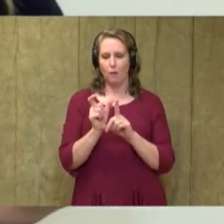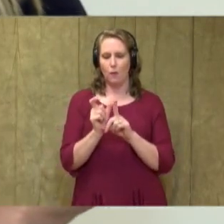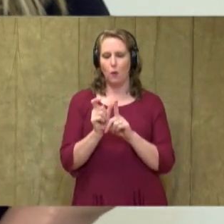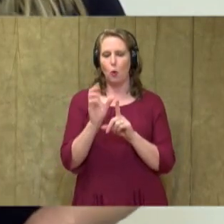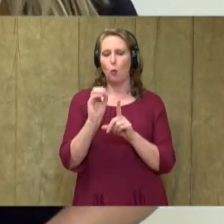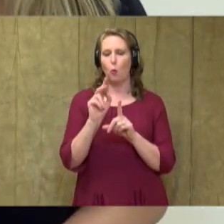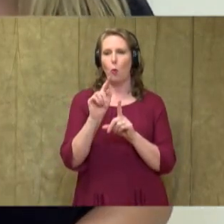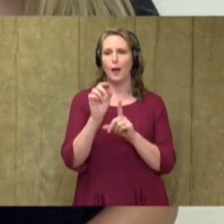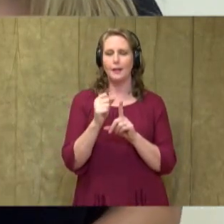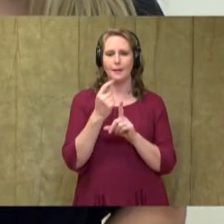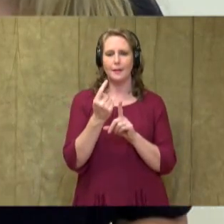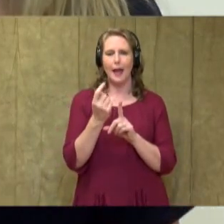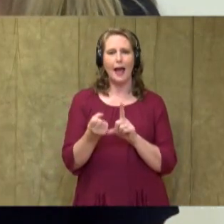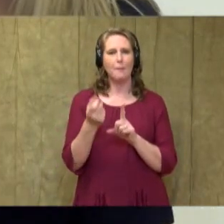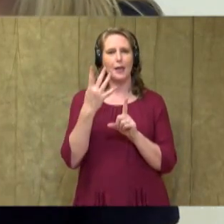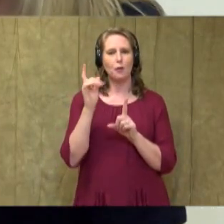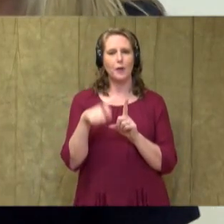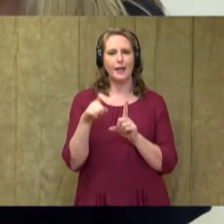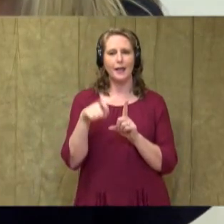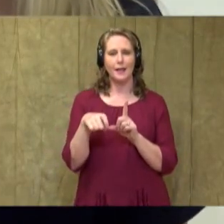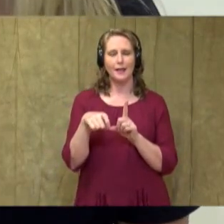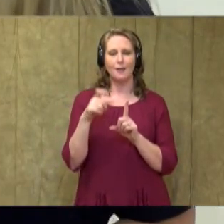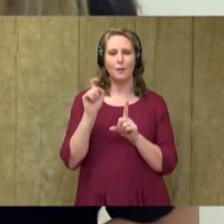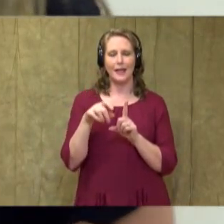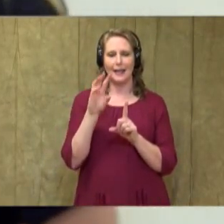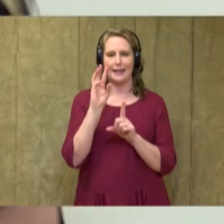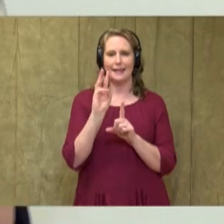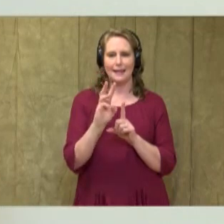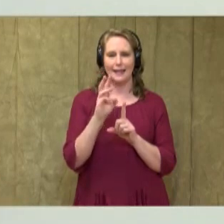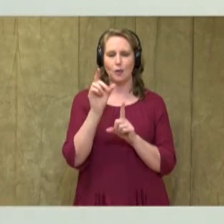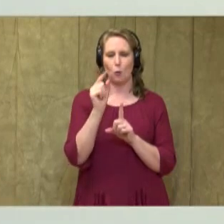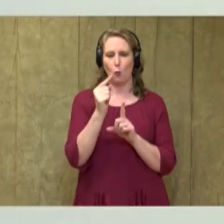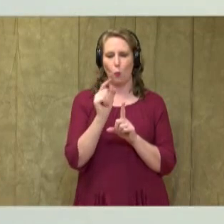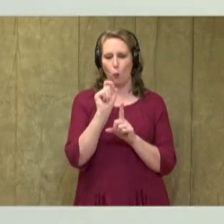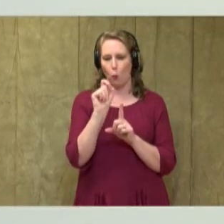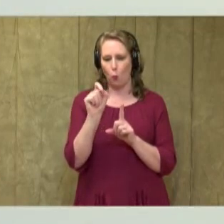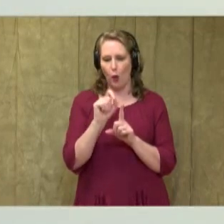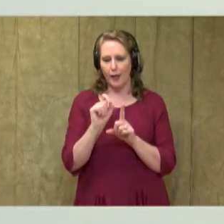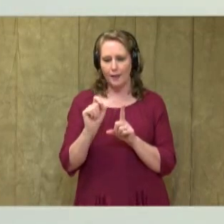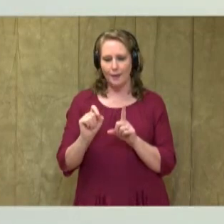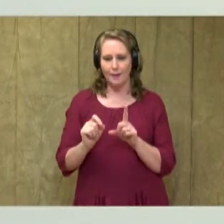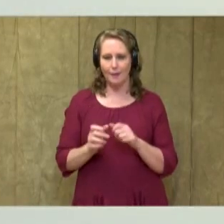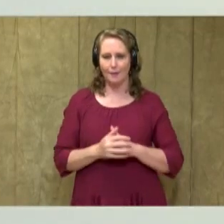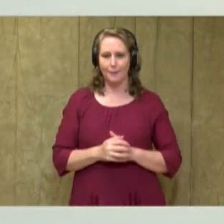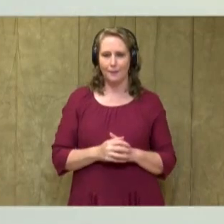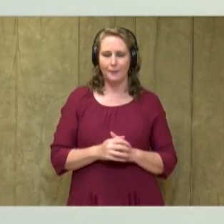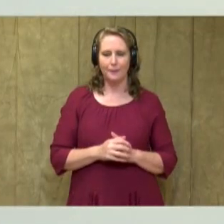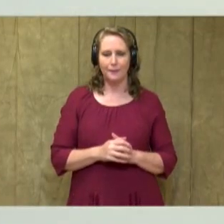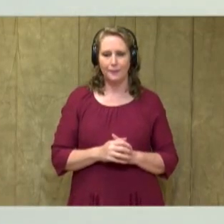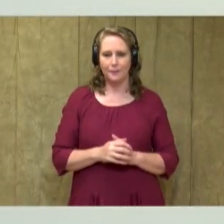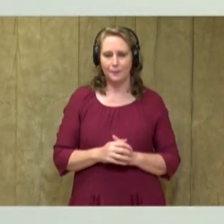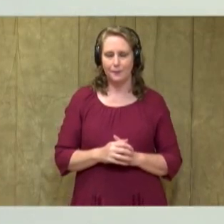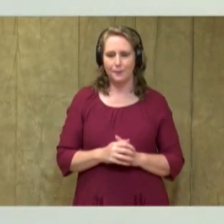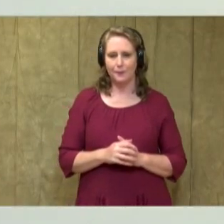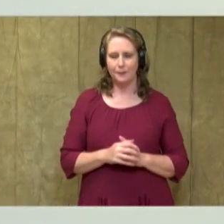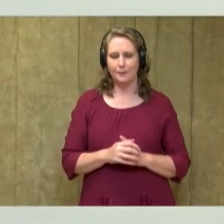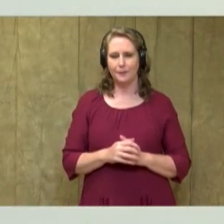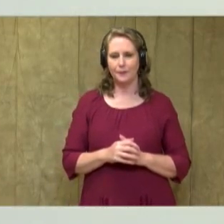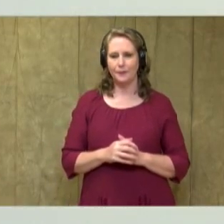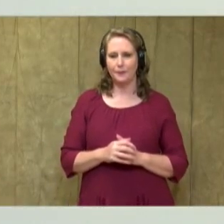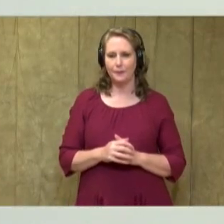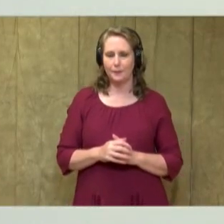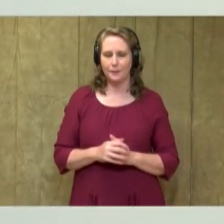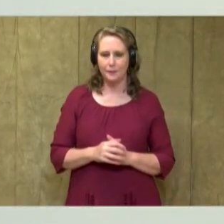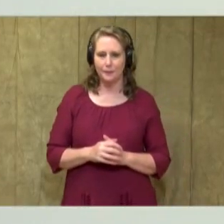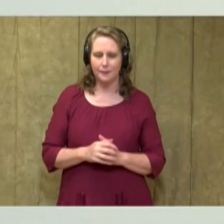need? That's right, we need 6 ones. So let's put our ones in our ones